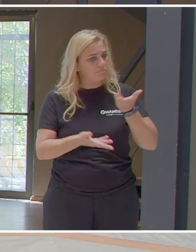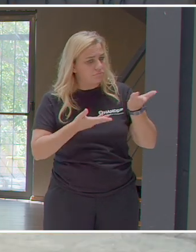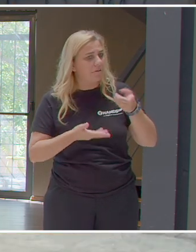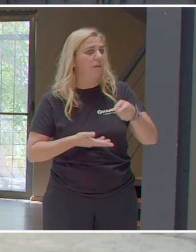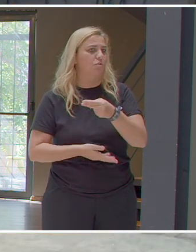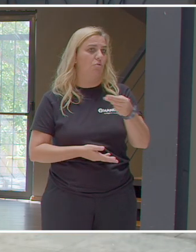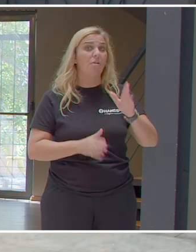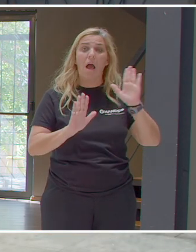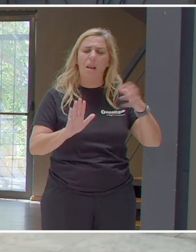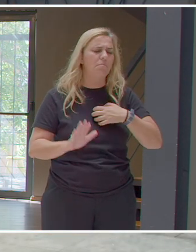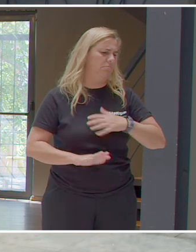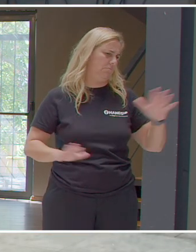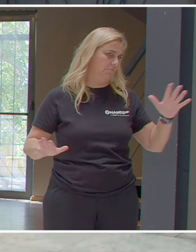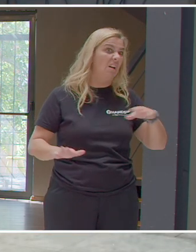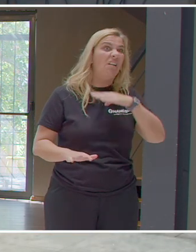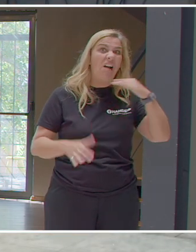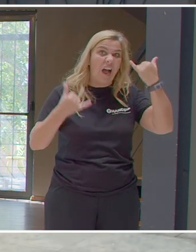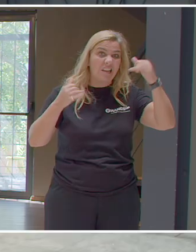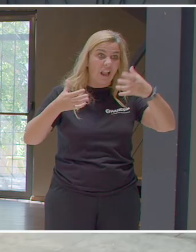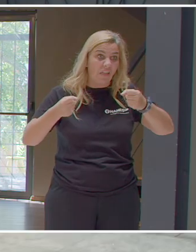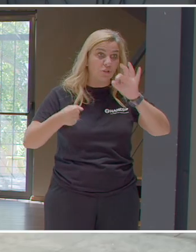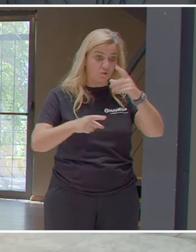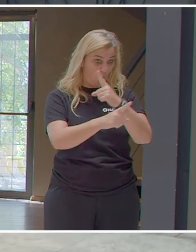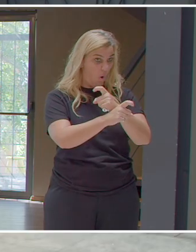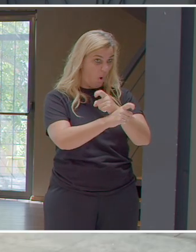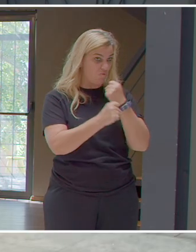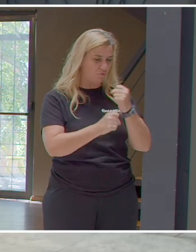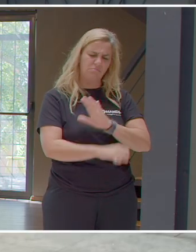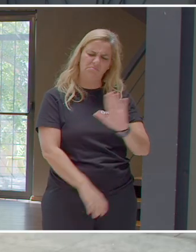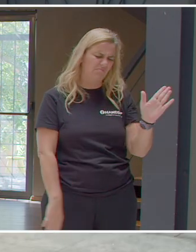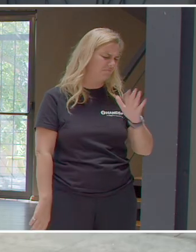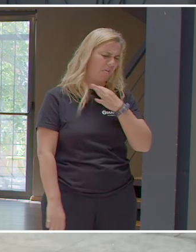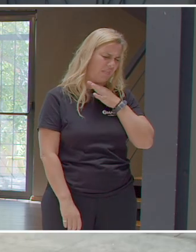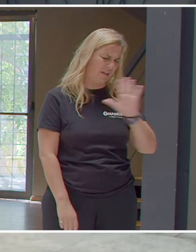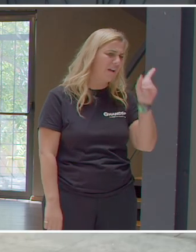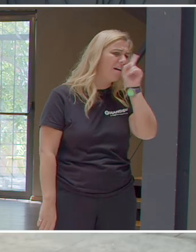about this. But no, you don't need cow's milk for calcium and strong bones.